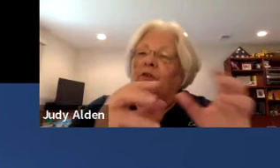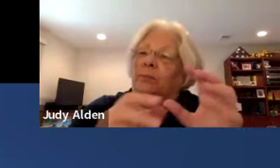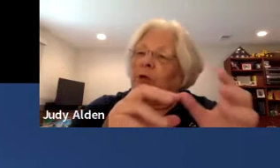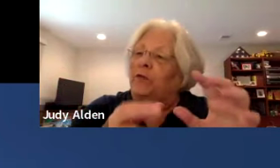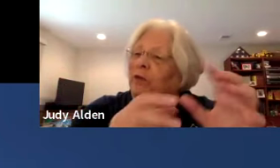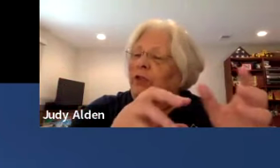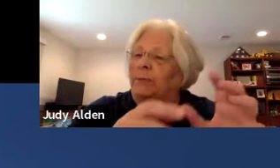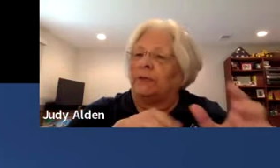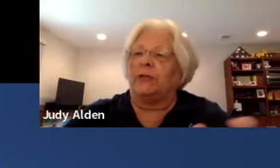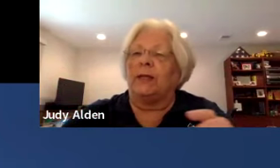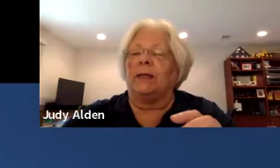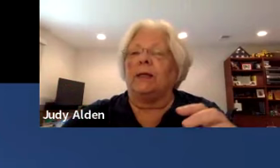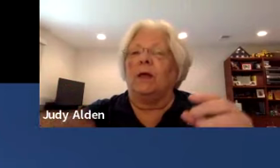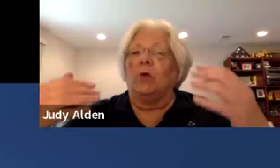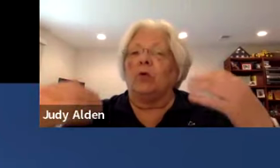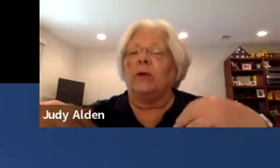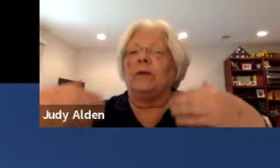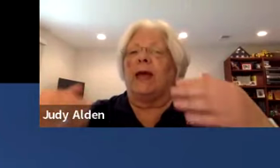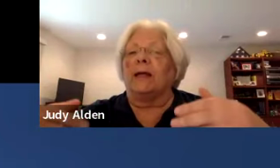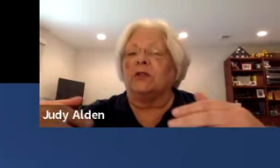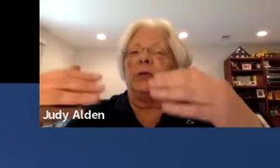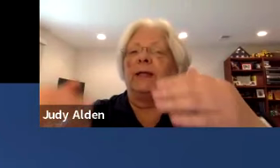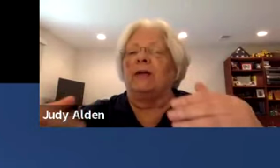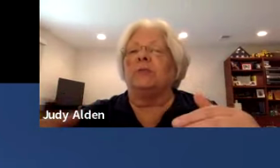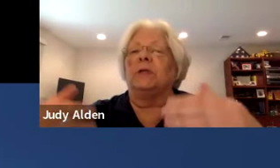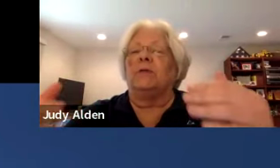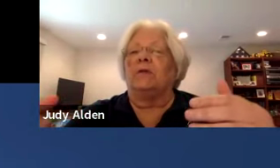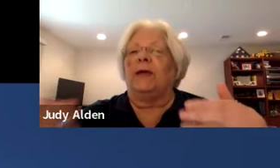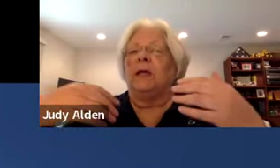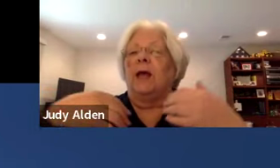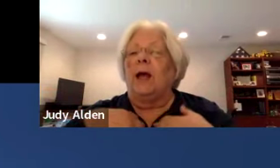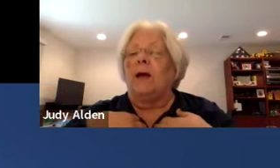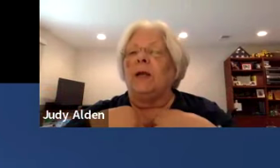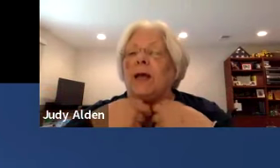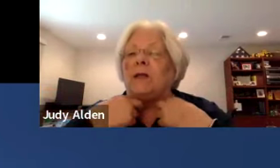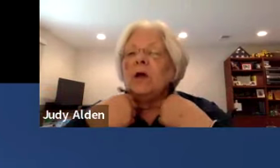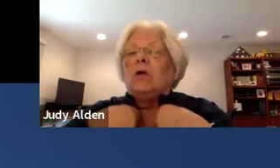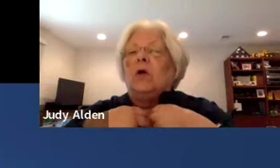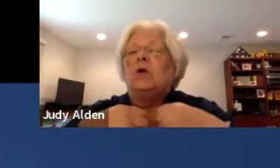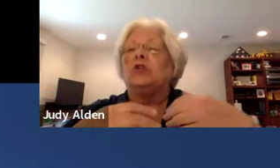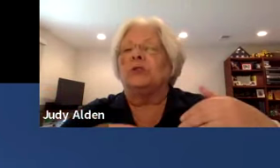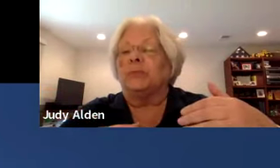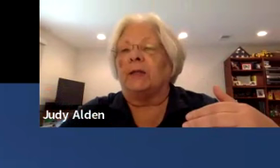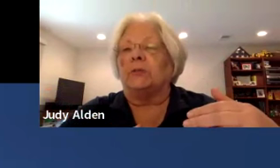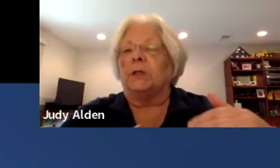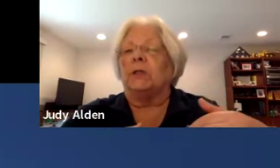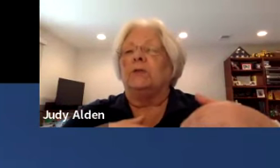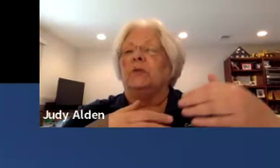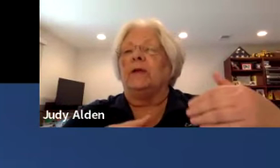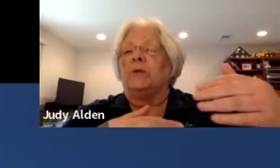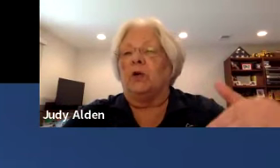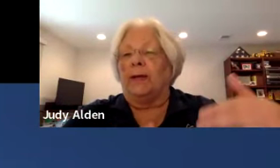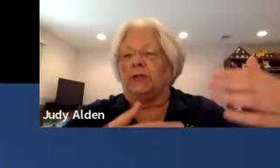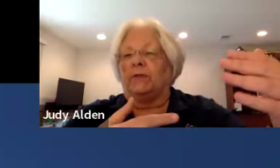given kind of your purview, as I'm understanding it, when we react to an announcement of an event, how would I know who's responsible